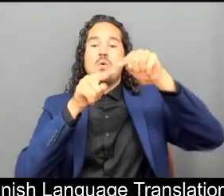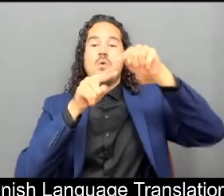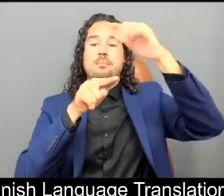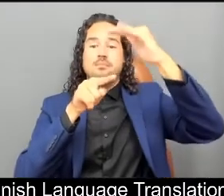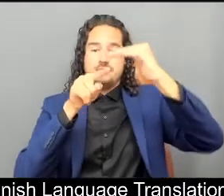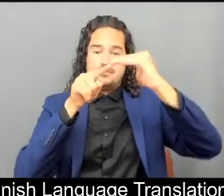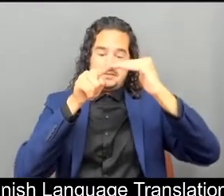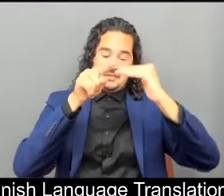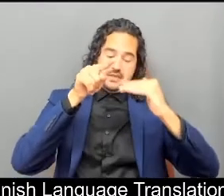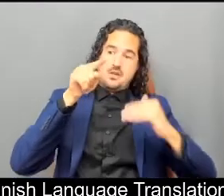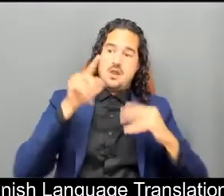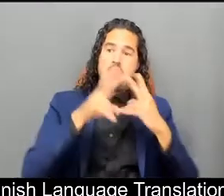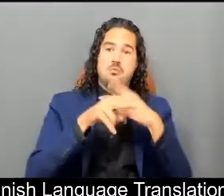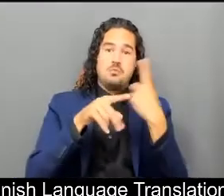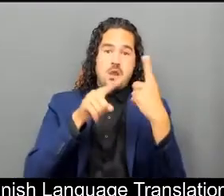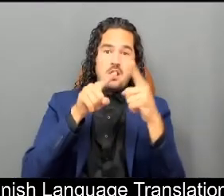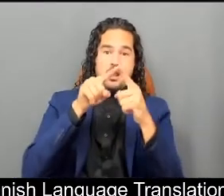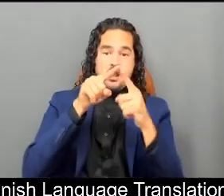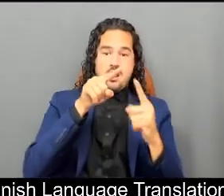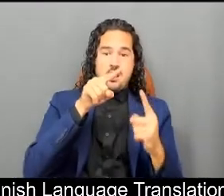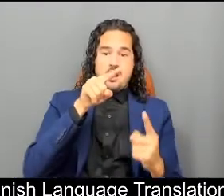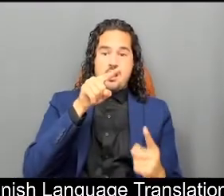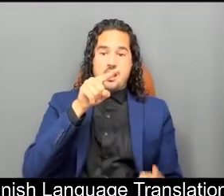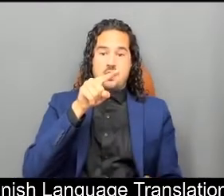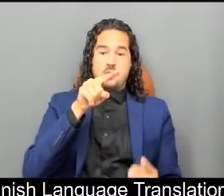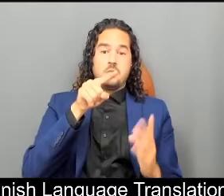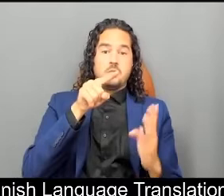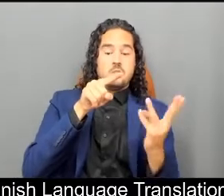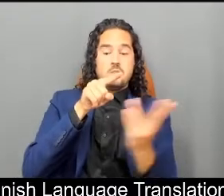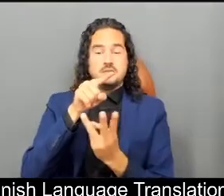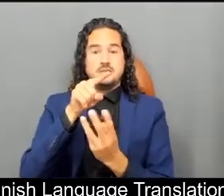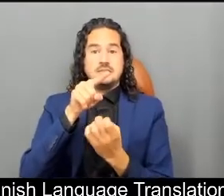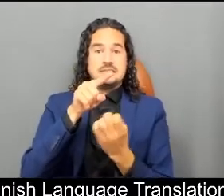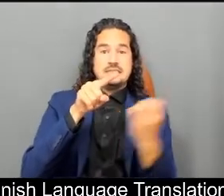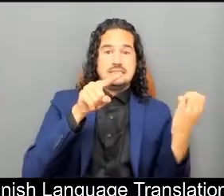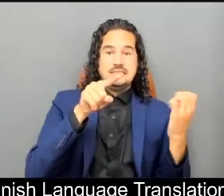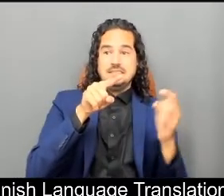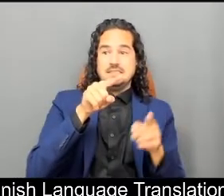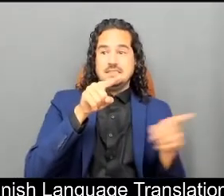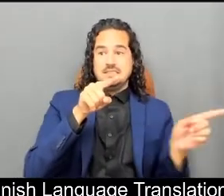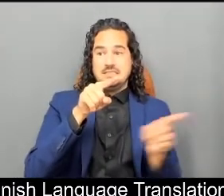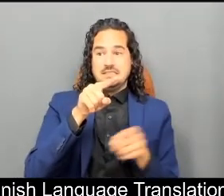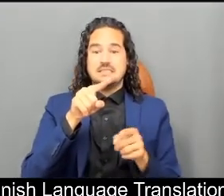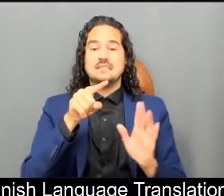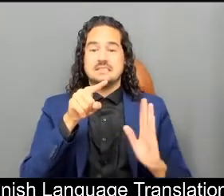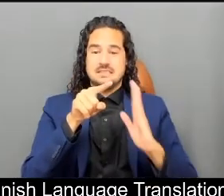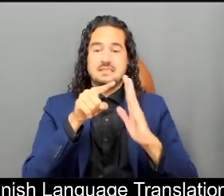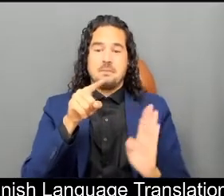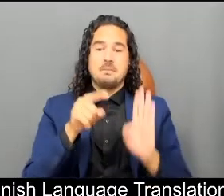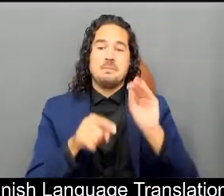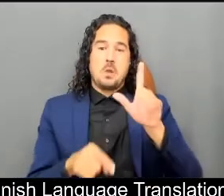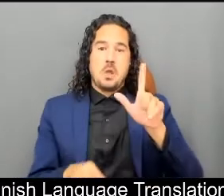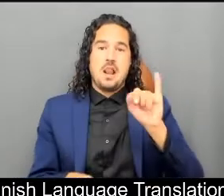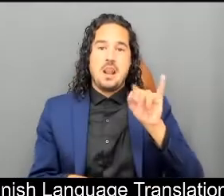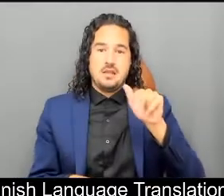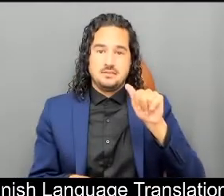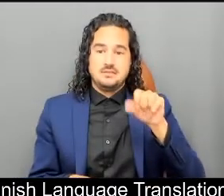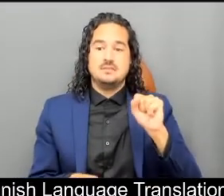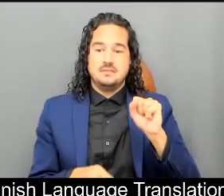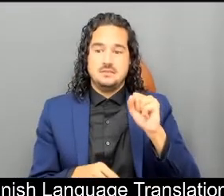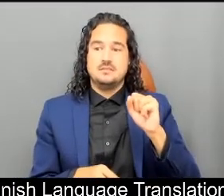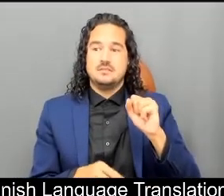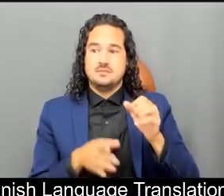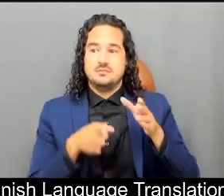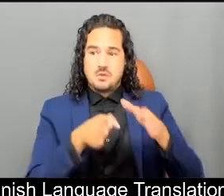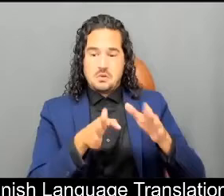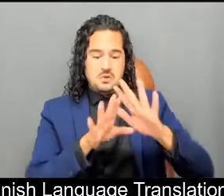west, and east to the ridge line of Lenas Ridge Fire Road. I know that there's been quite a few questions about the smoke in the area,